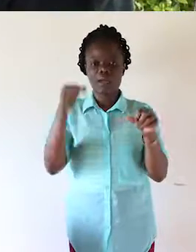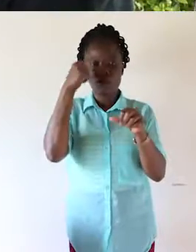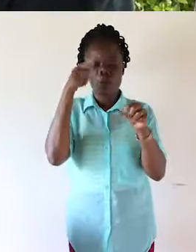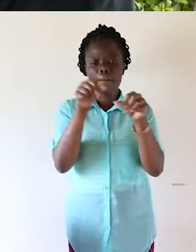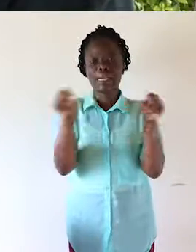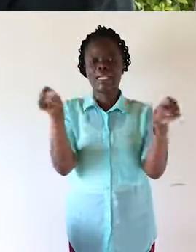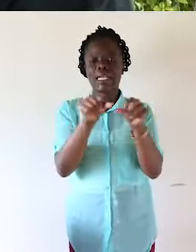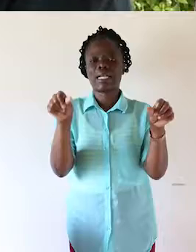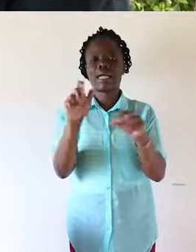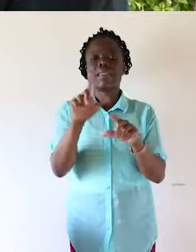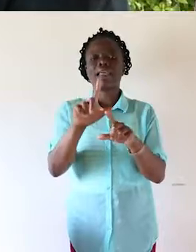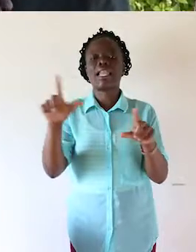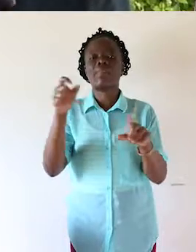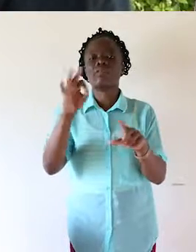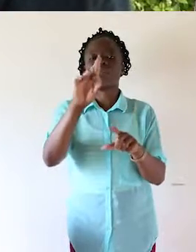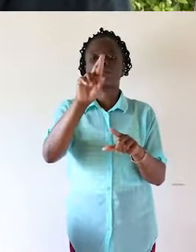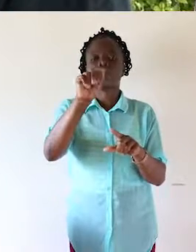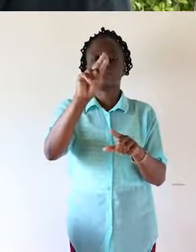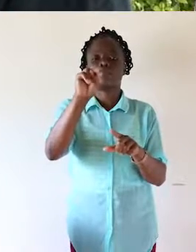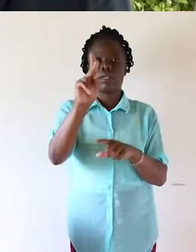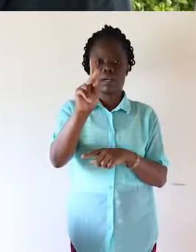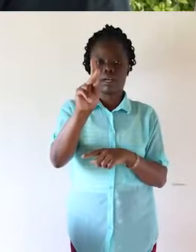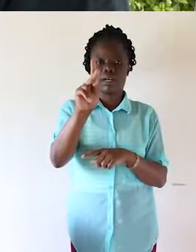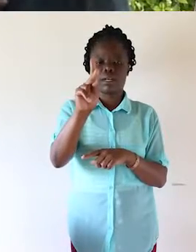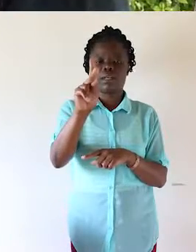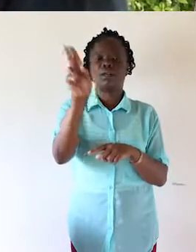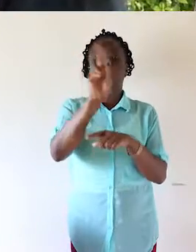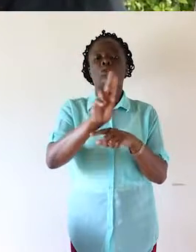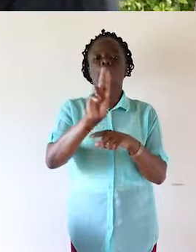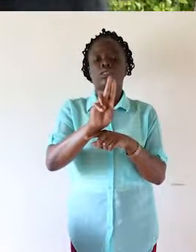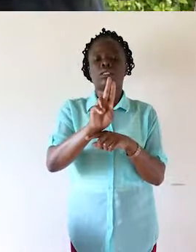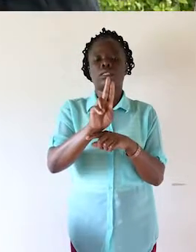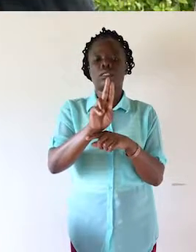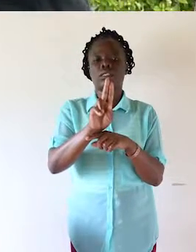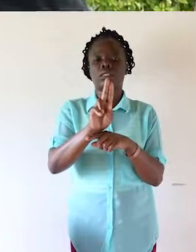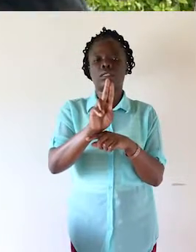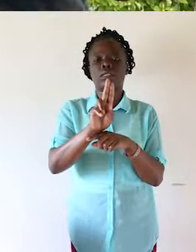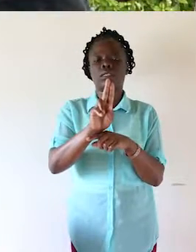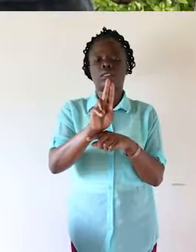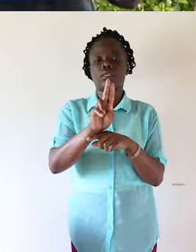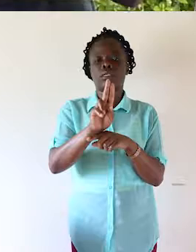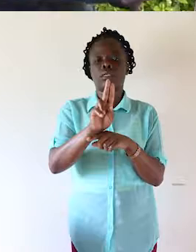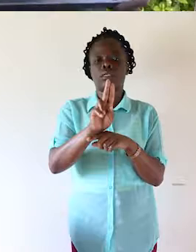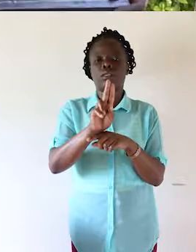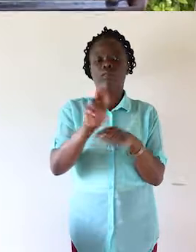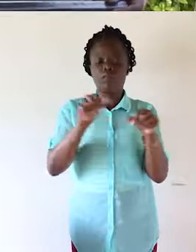measuring the length of the rack. We are using it for measuring the length of the rack,